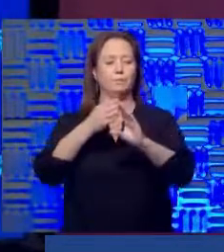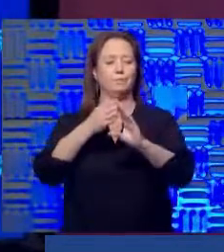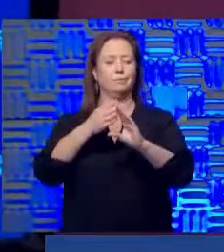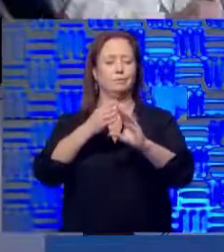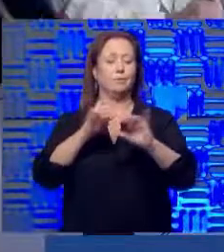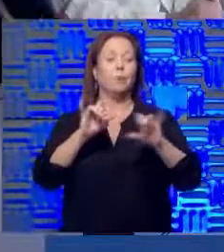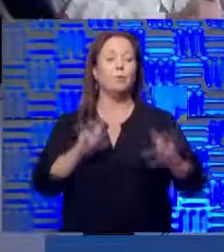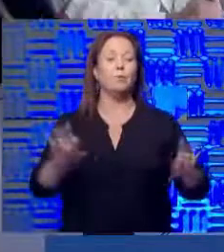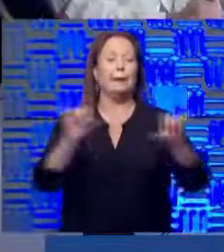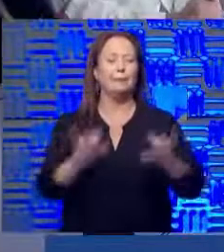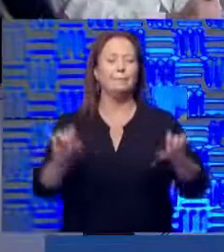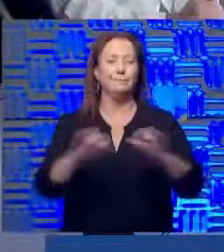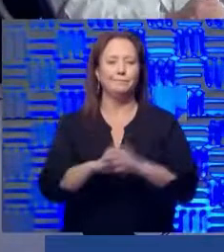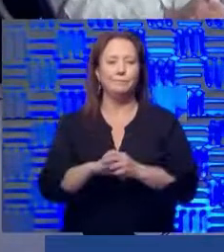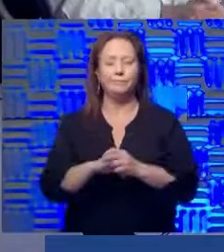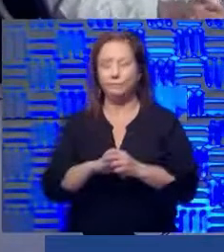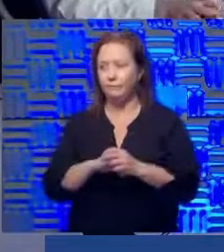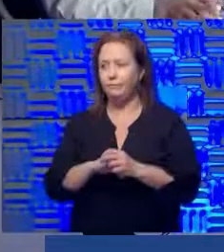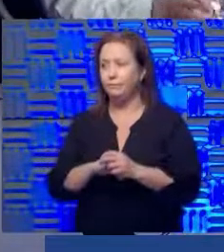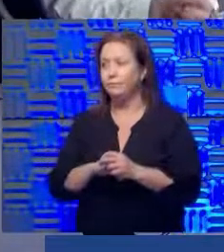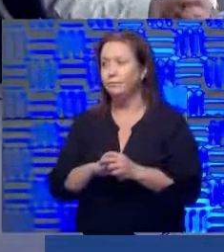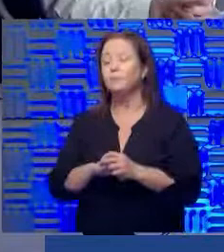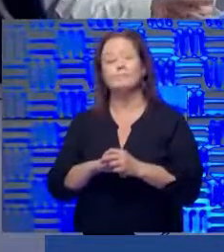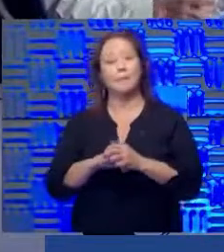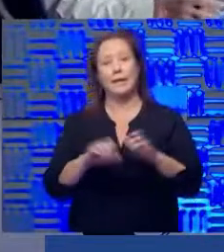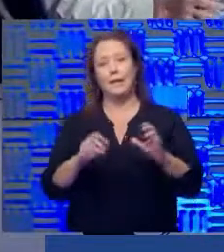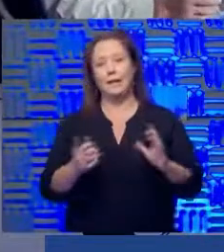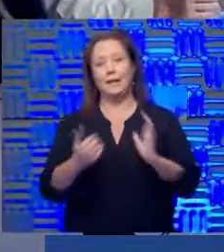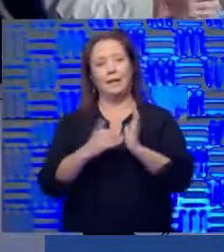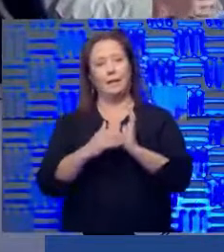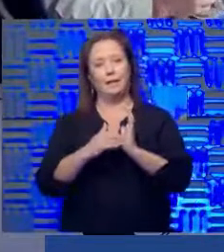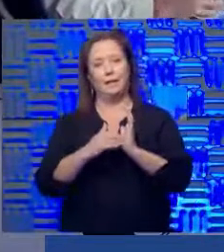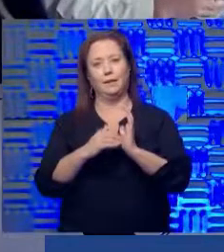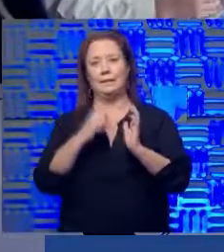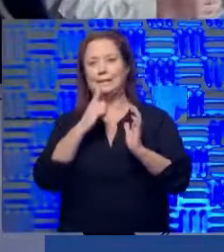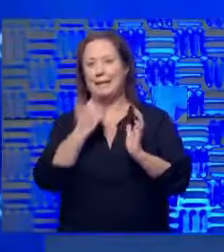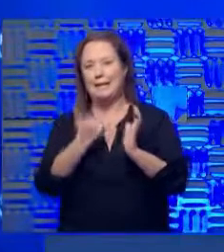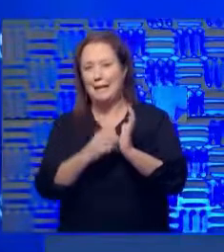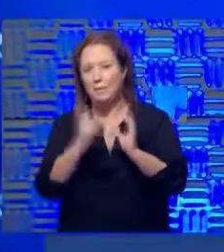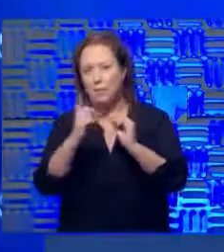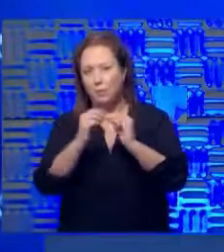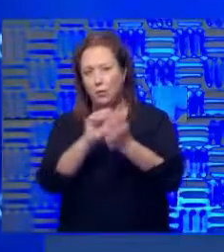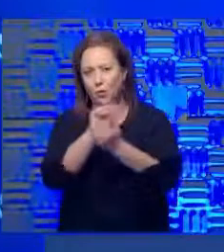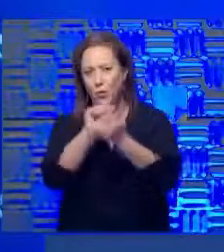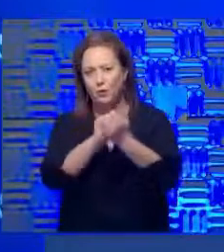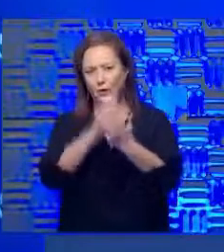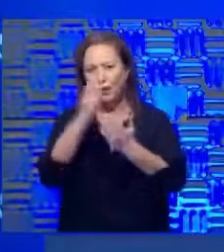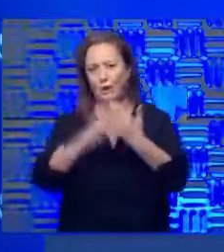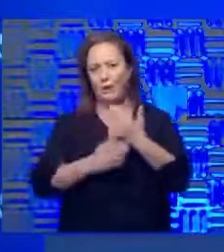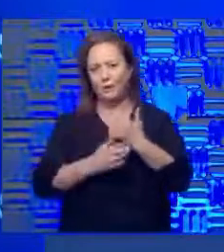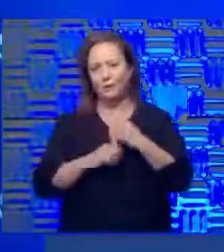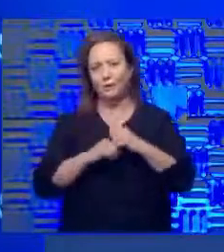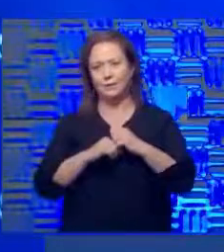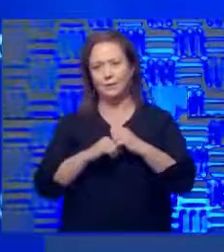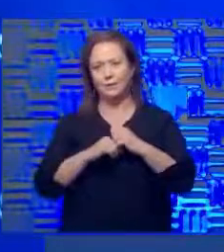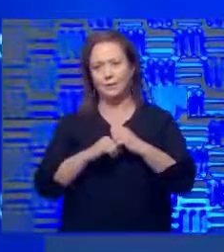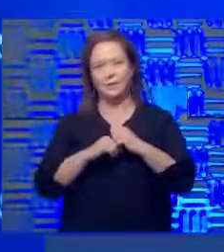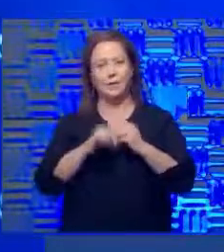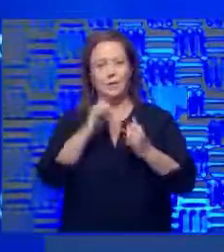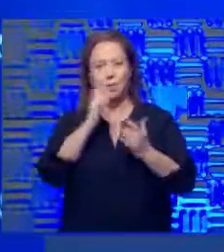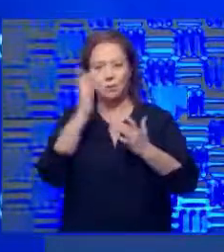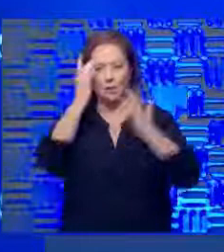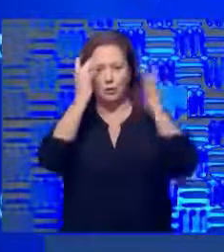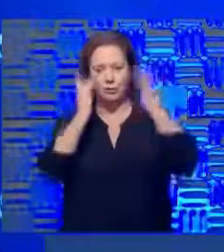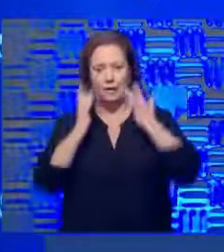I guess. In the meantime, it's all about the same things we talk about every day. Let's say it one more time: washing your hands. That's right. Don't touch